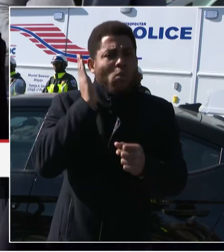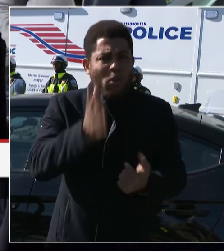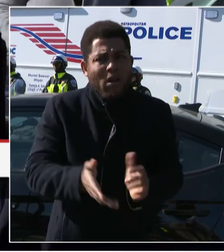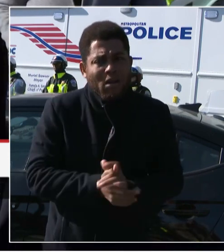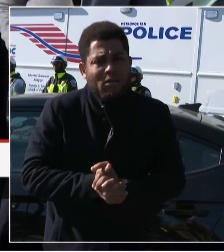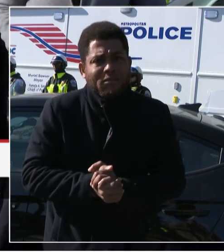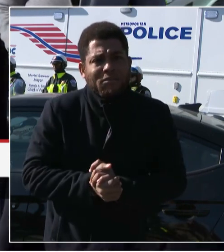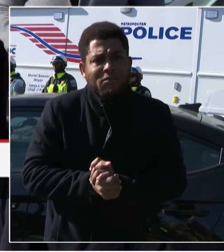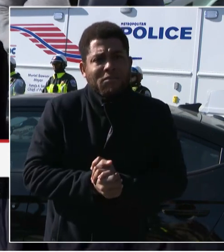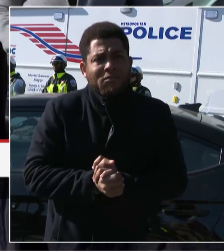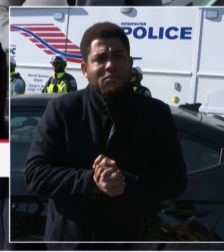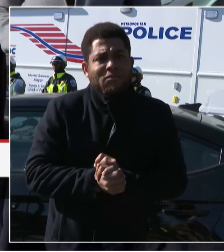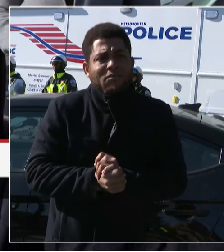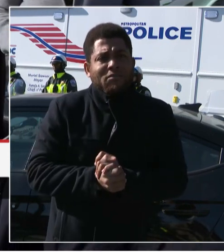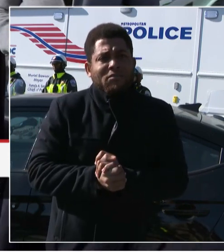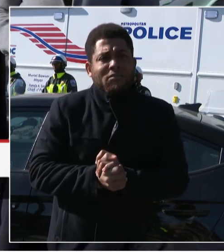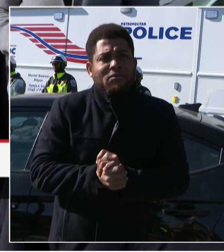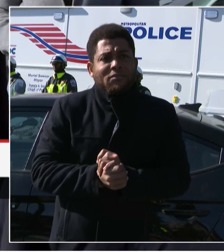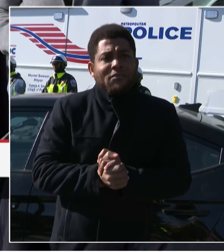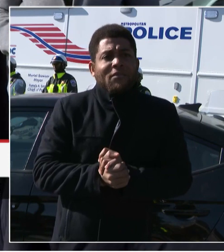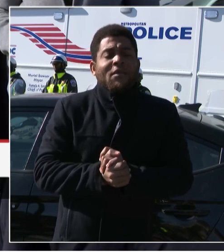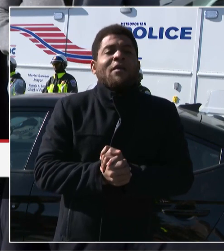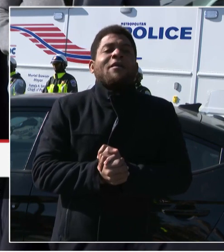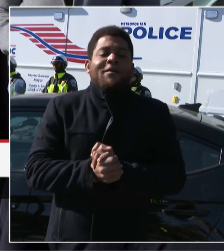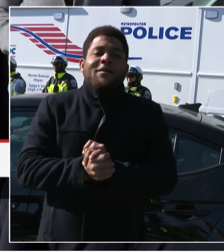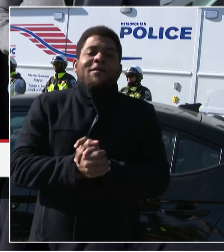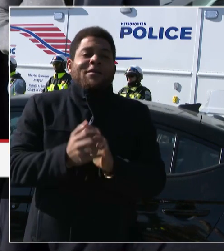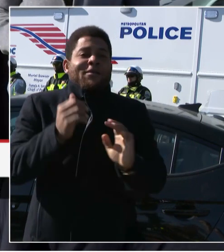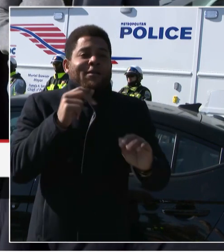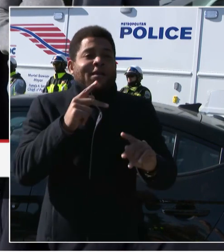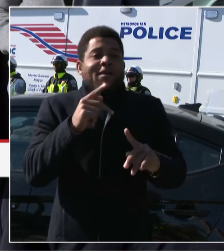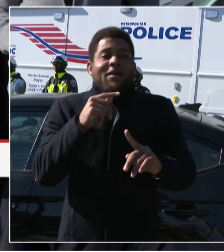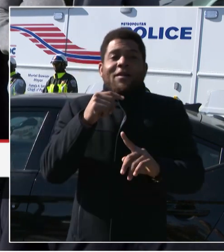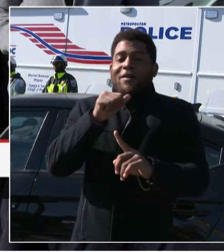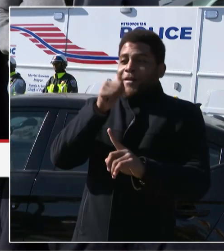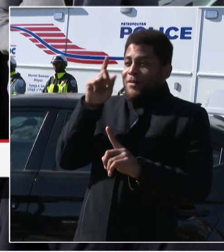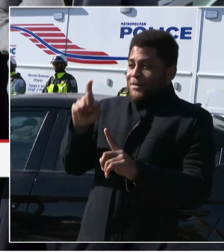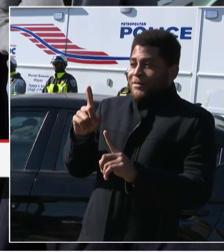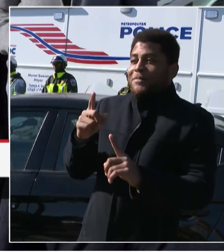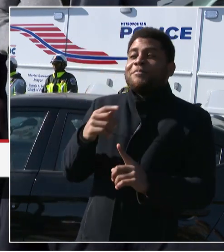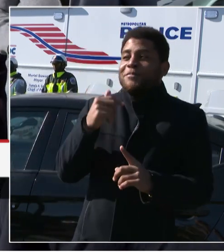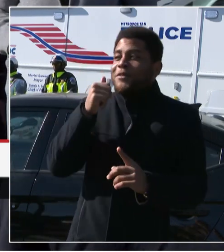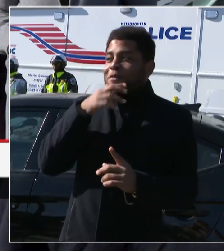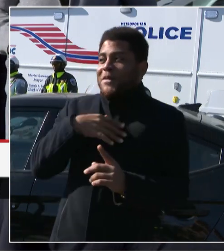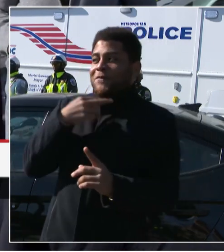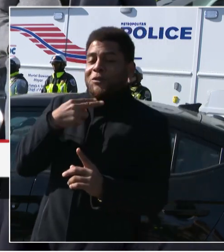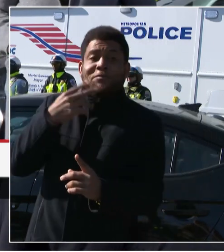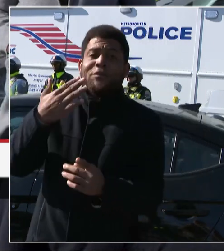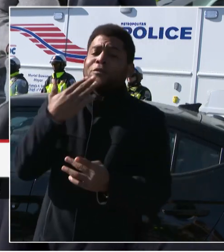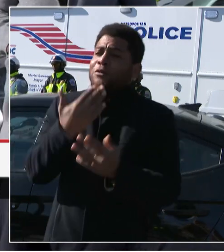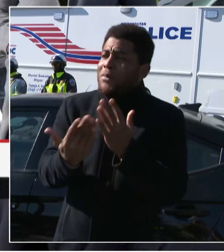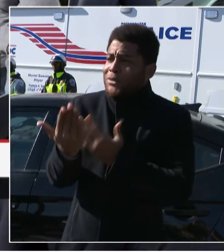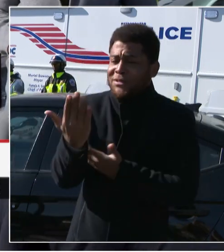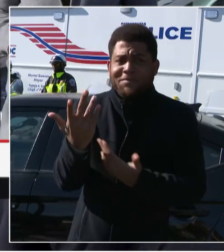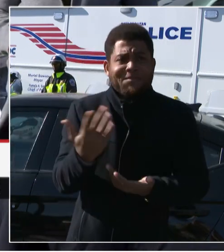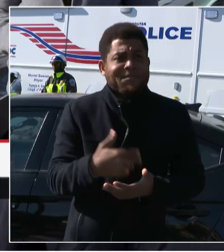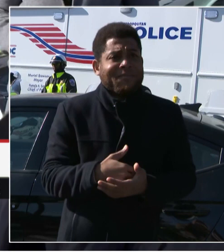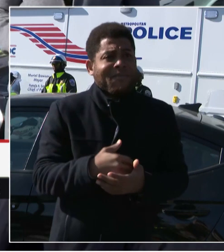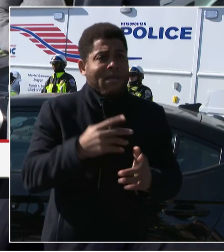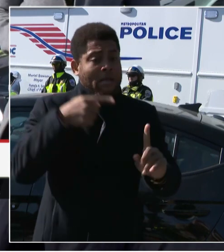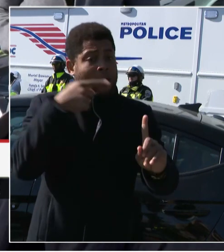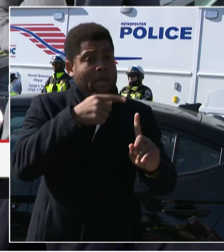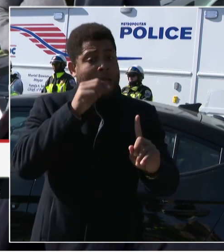Okay. Good morning. When it comes to these Apple AirTags, New York City Police